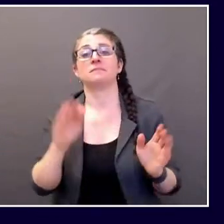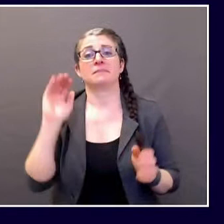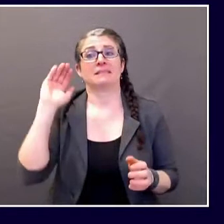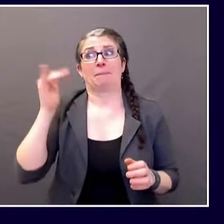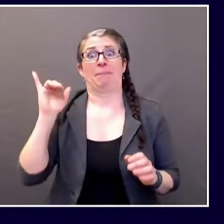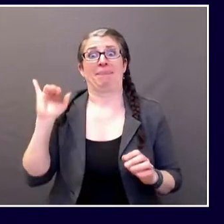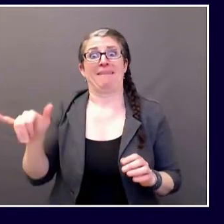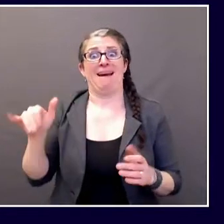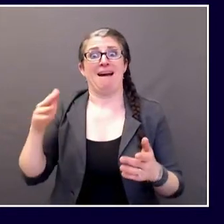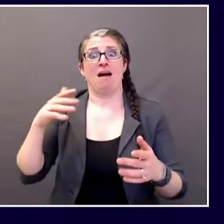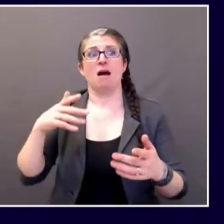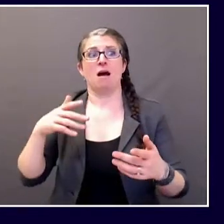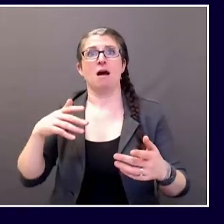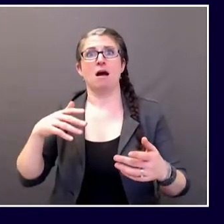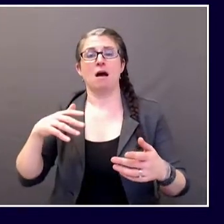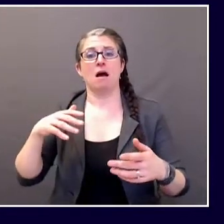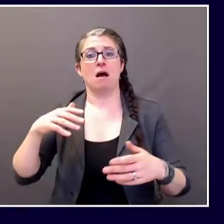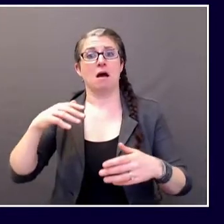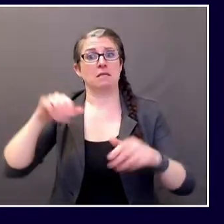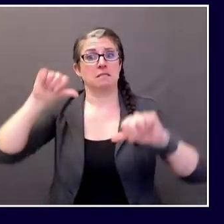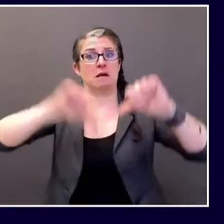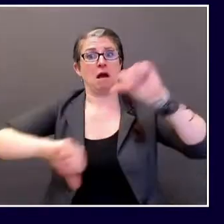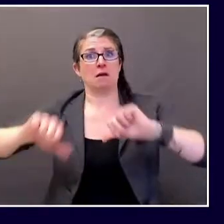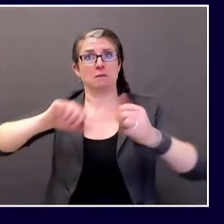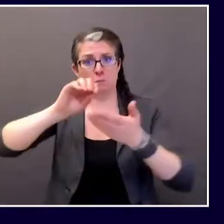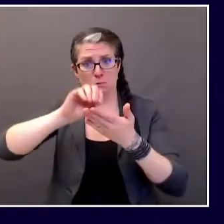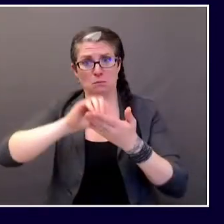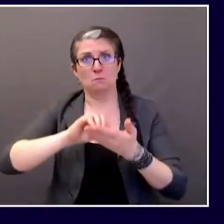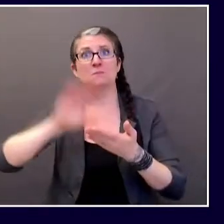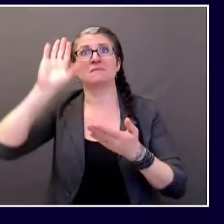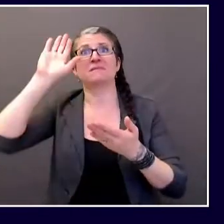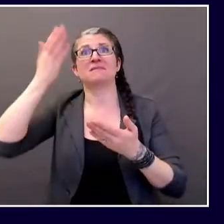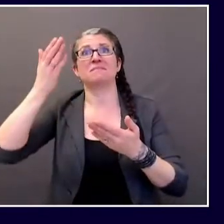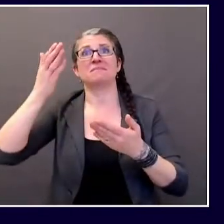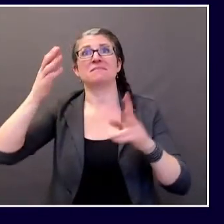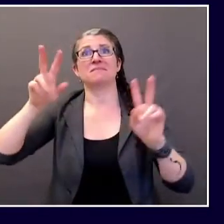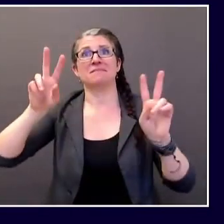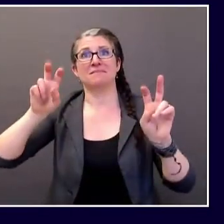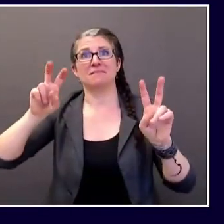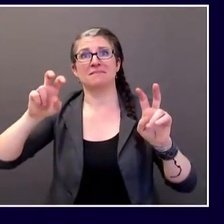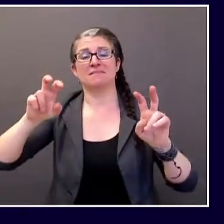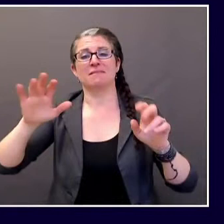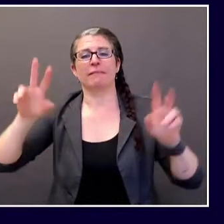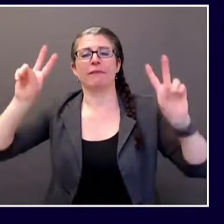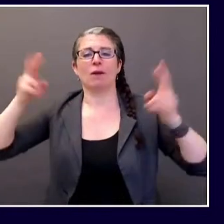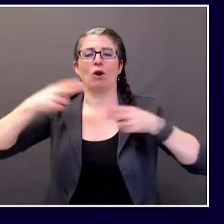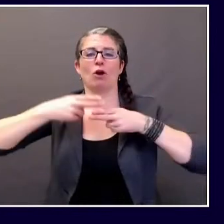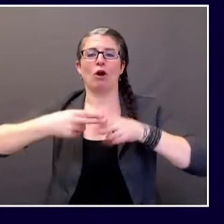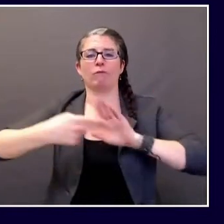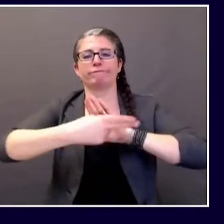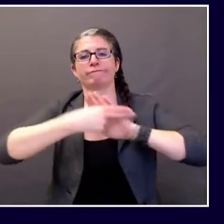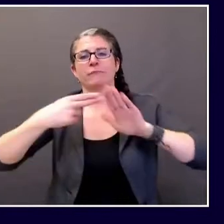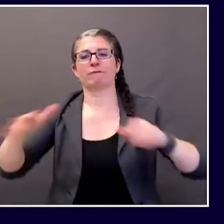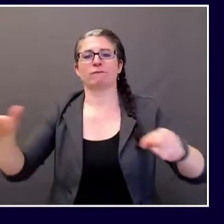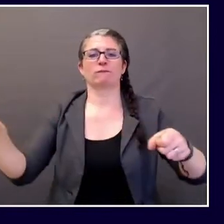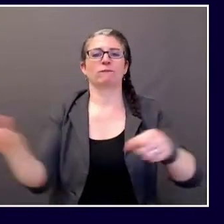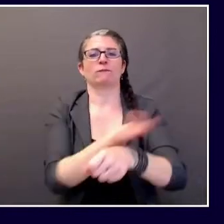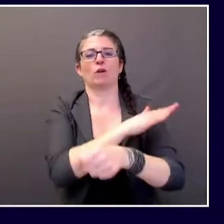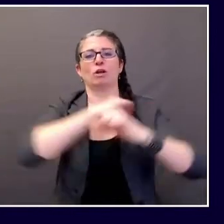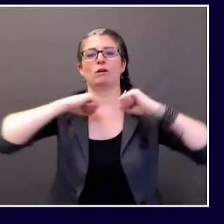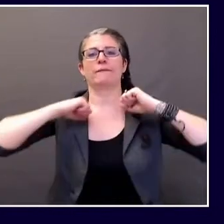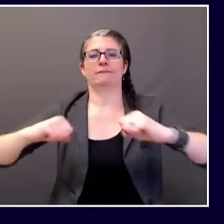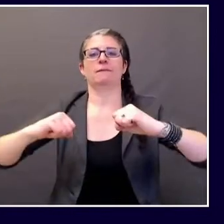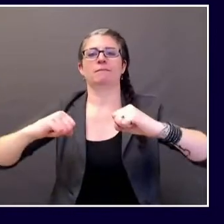actually transmit it to somebody else. And so as a result of that, in fact, Dr. Fauci himself took